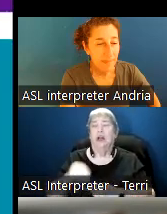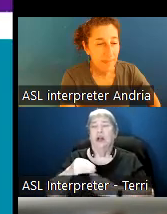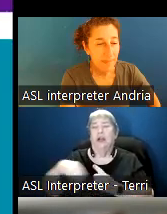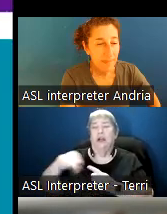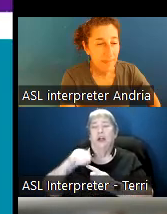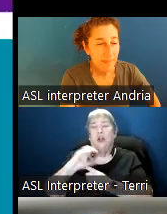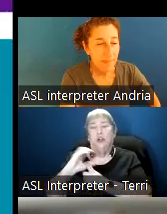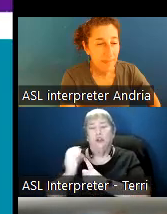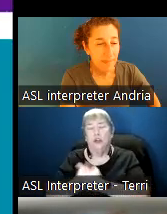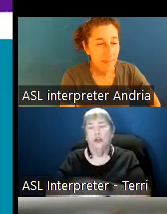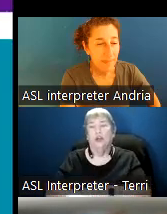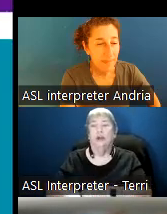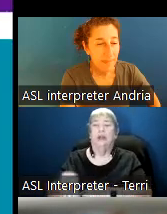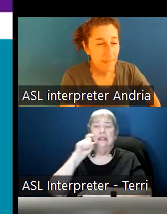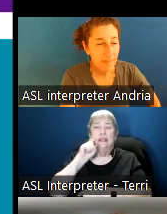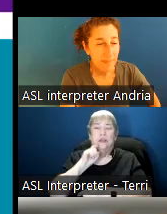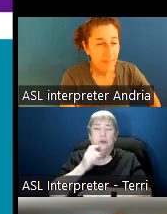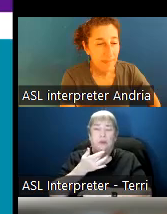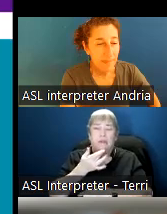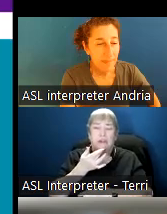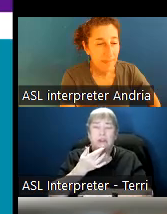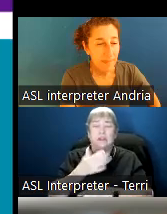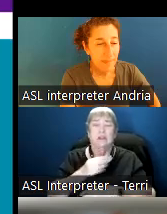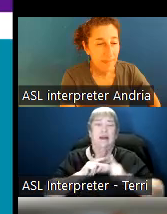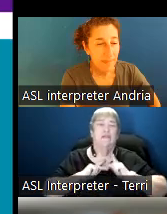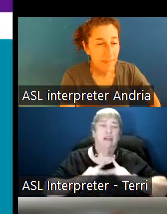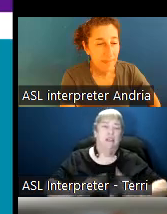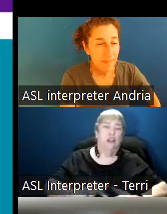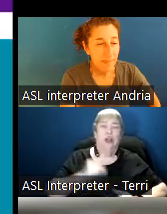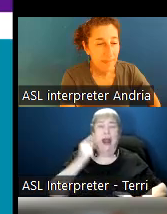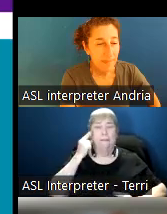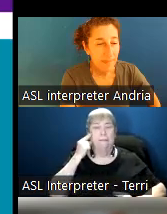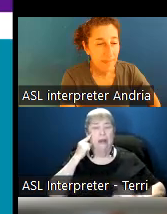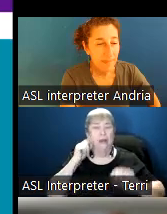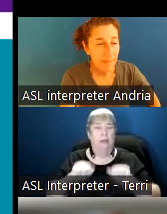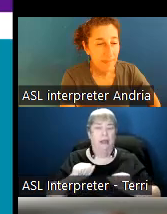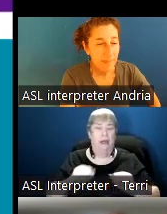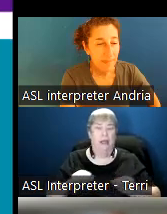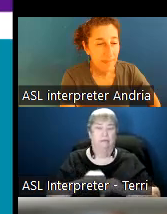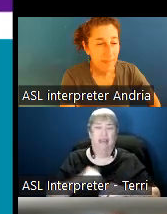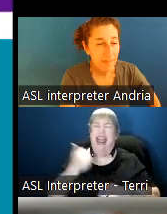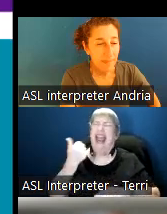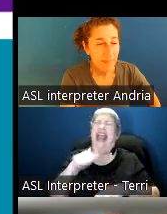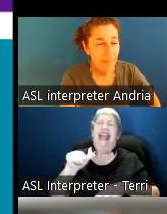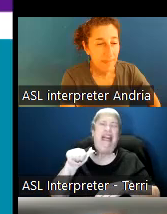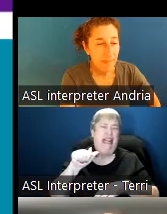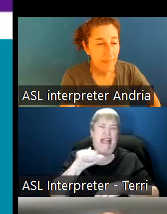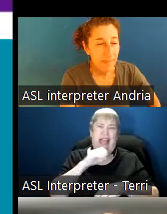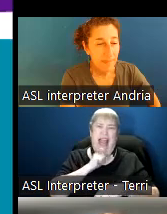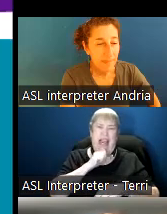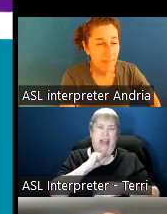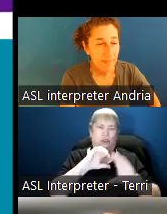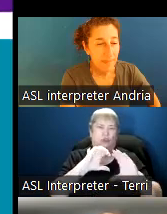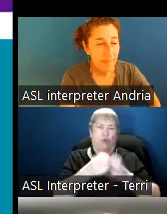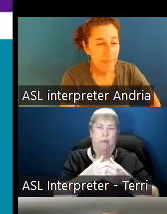group. On average, nearly 20 people per minute, 20 people per minute